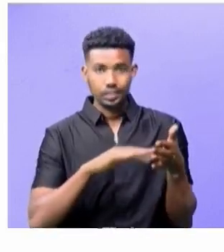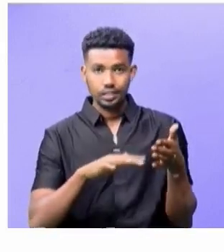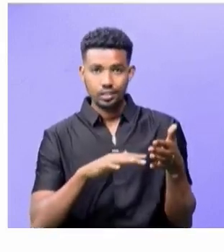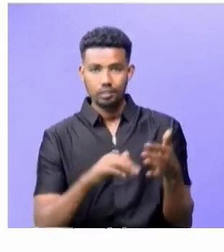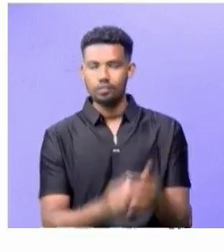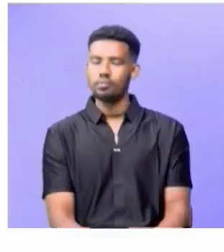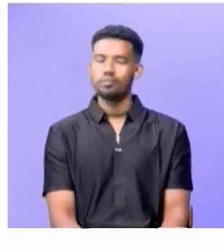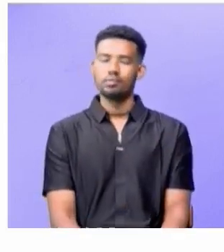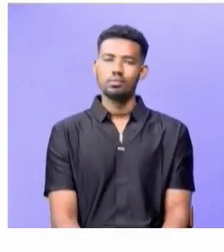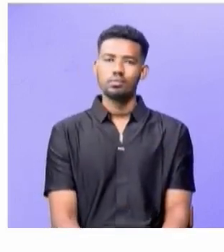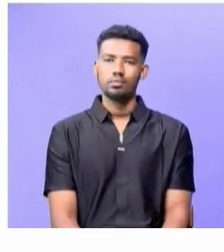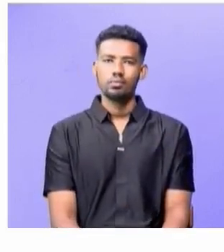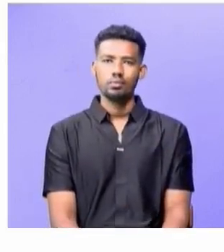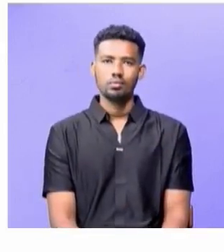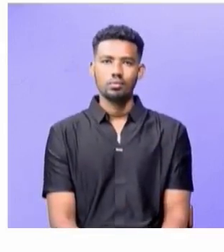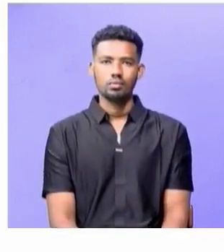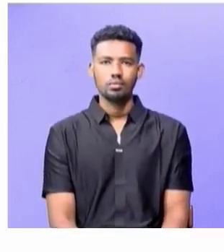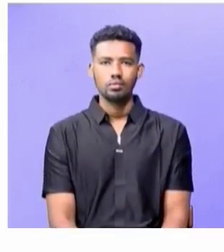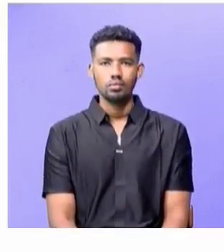reading.